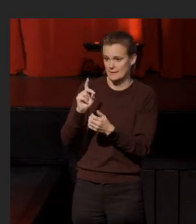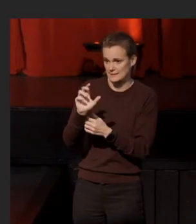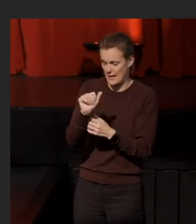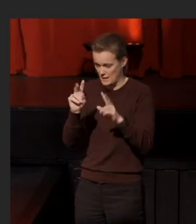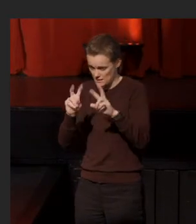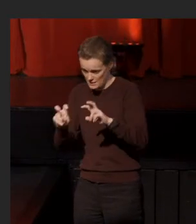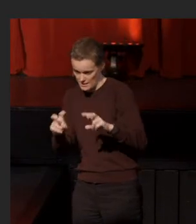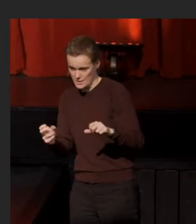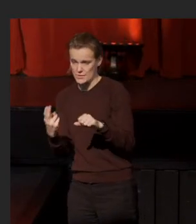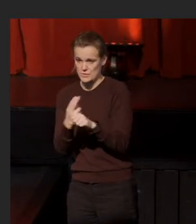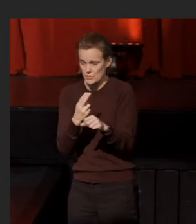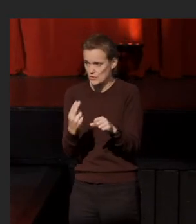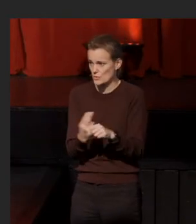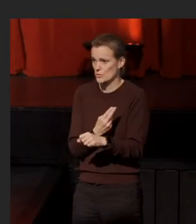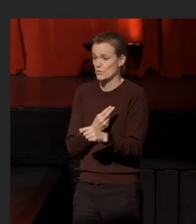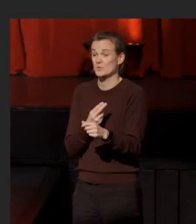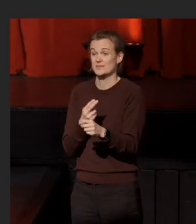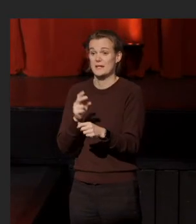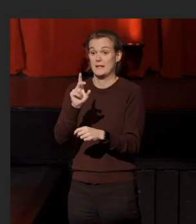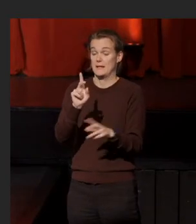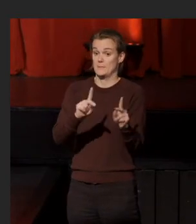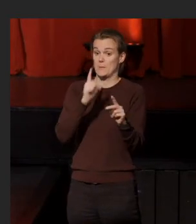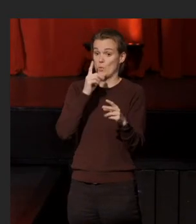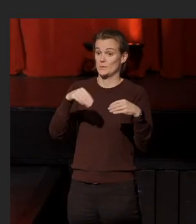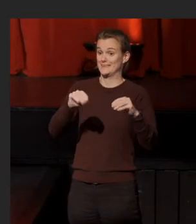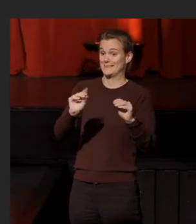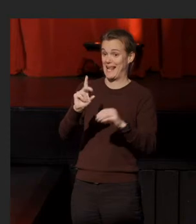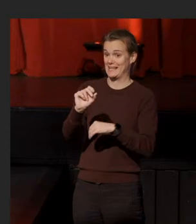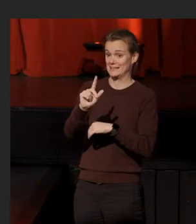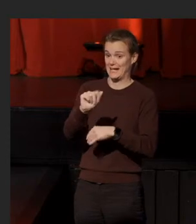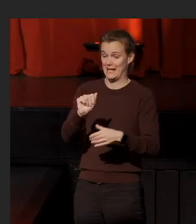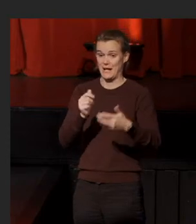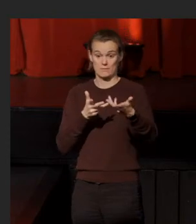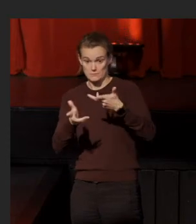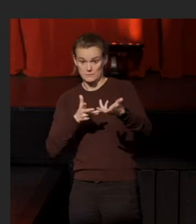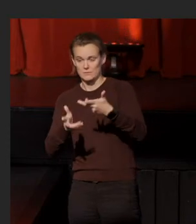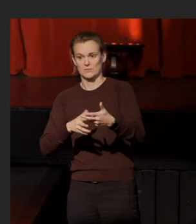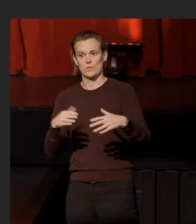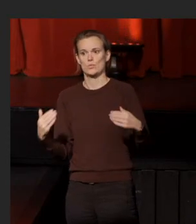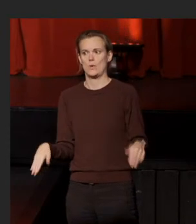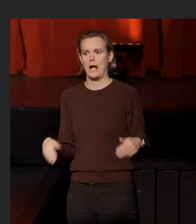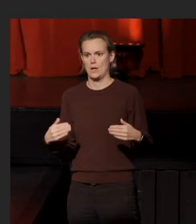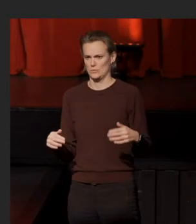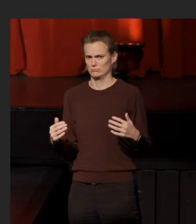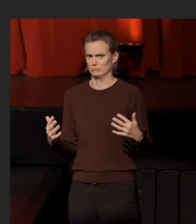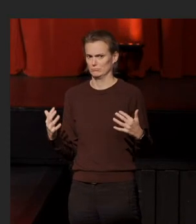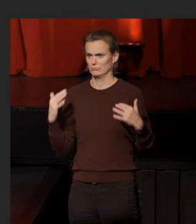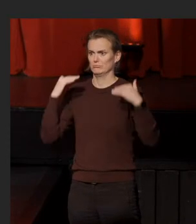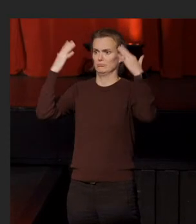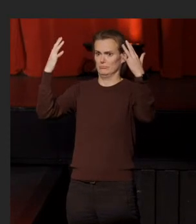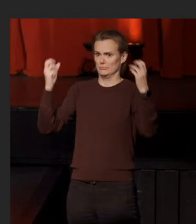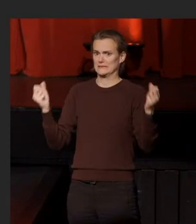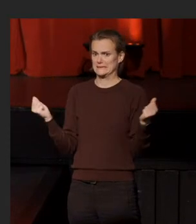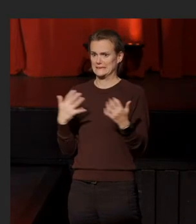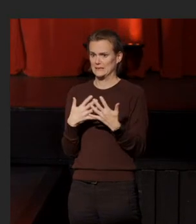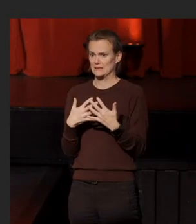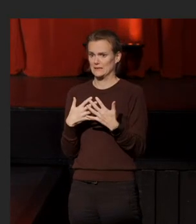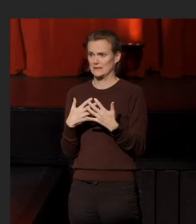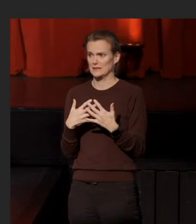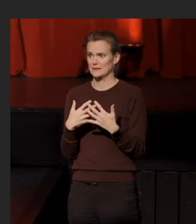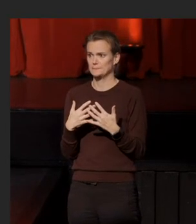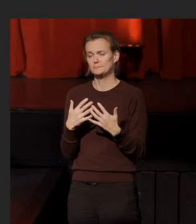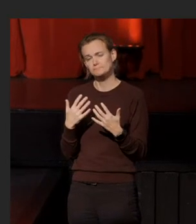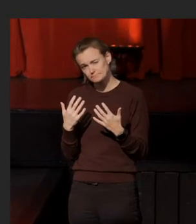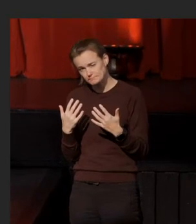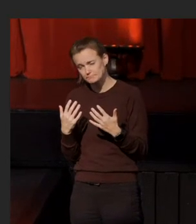and working with data brokers, certainly it is impressive and a little bit scary. But I think it's also important